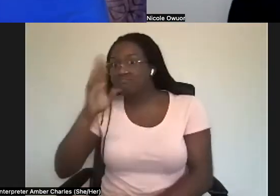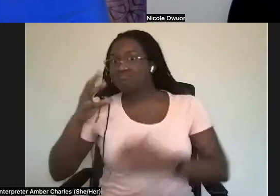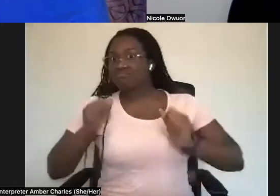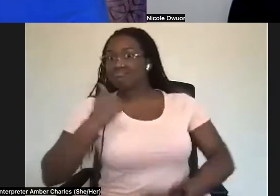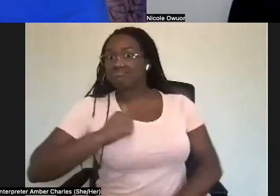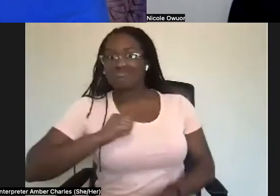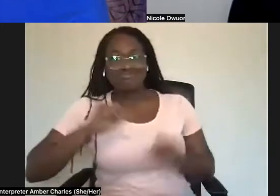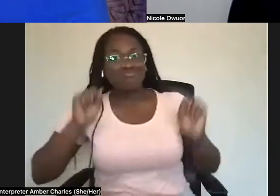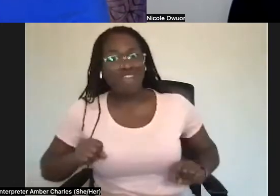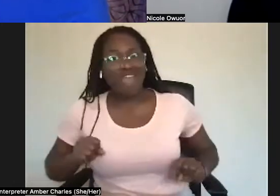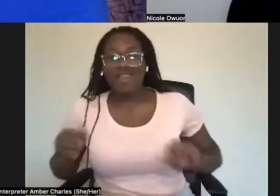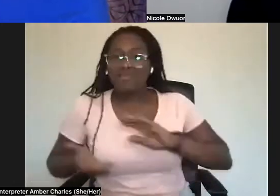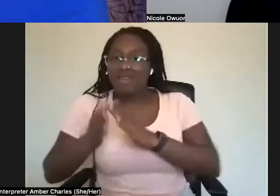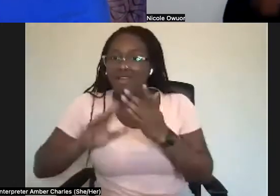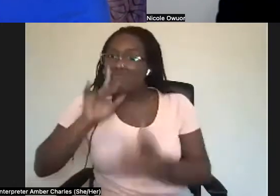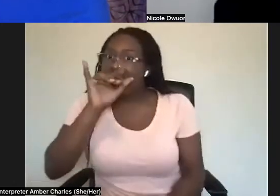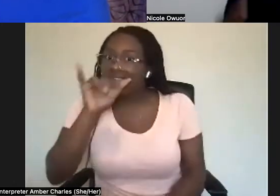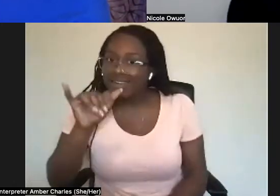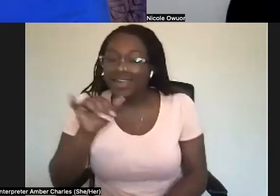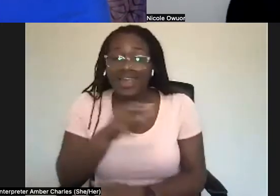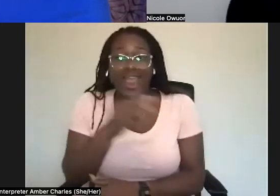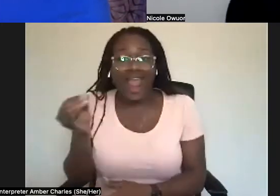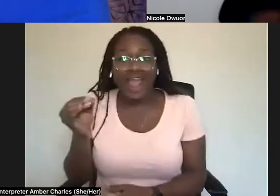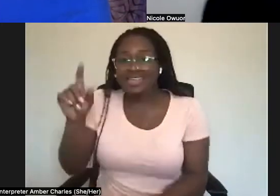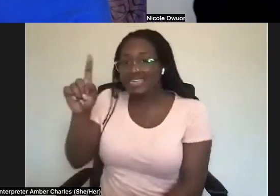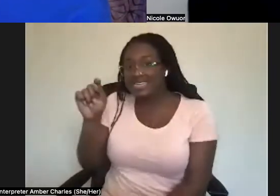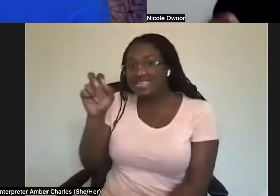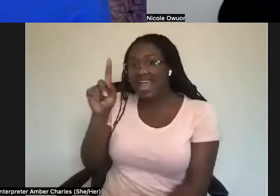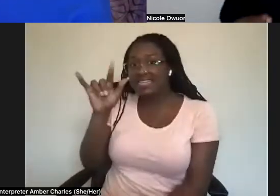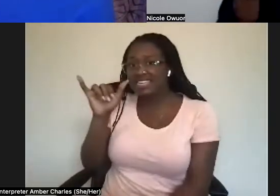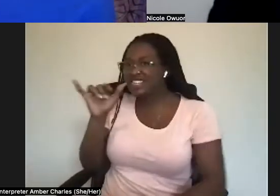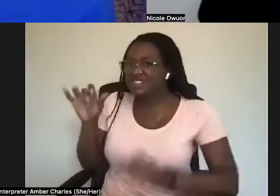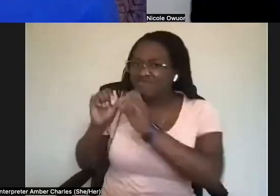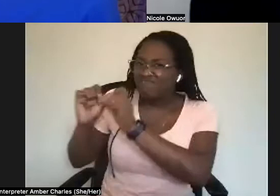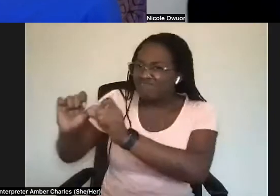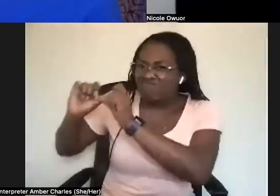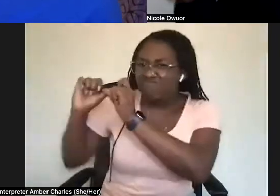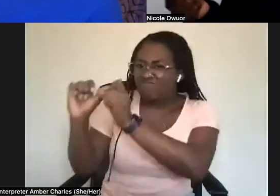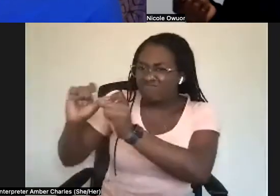make that a reality, and the tenacity to keep going and